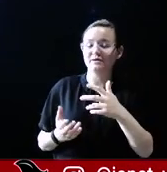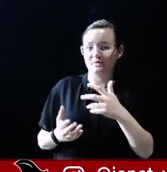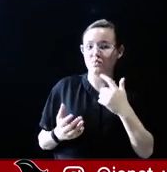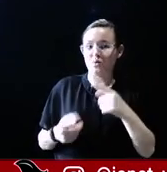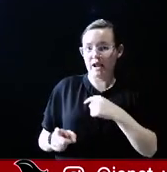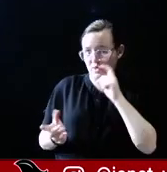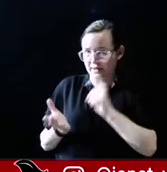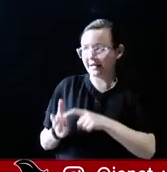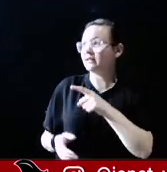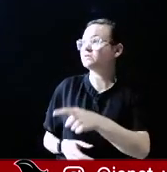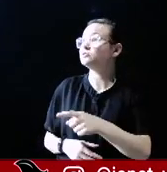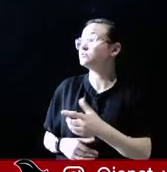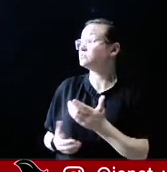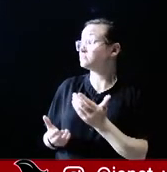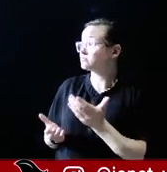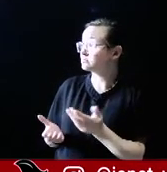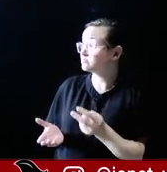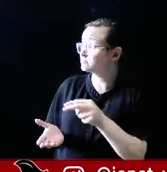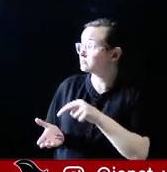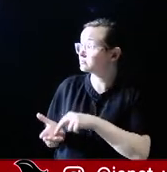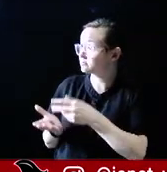recognized?